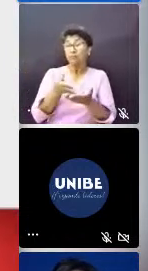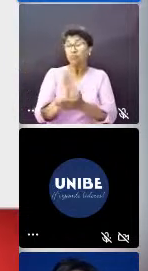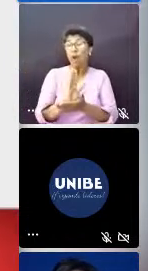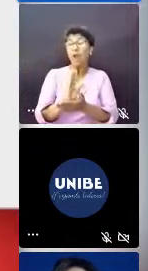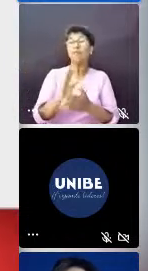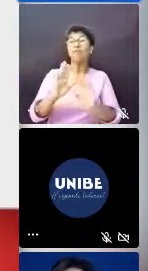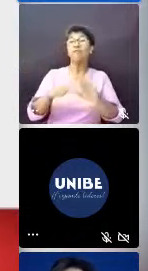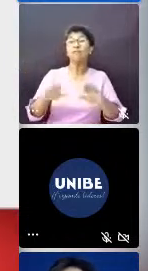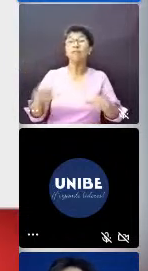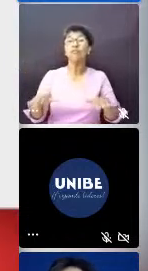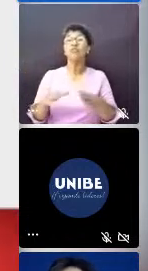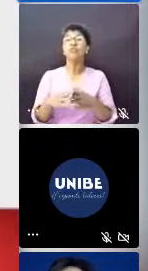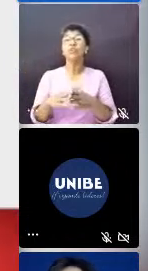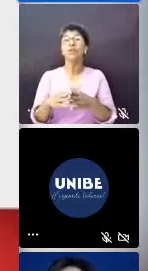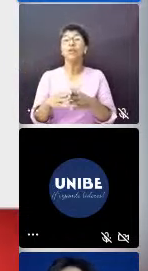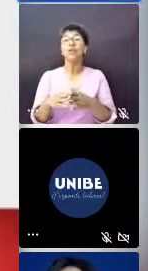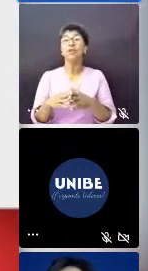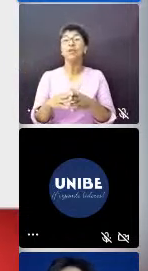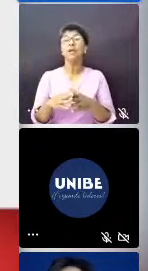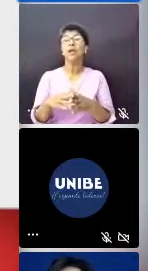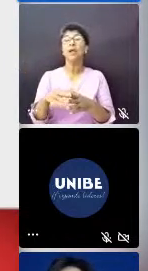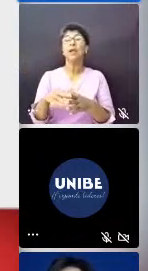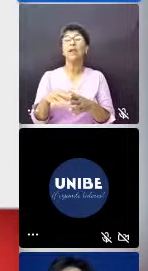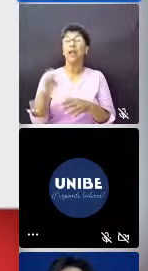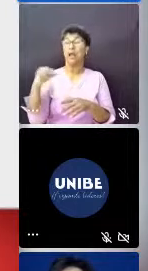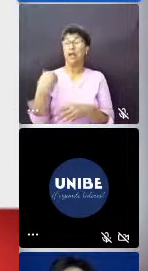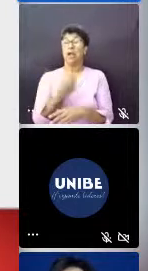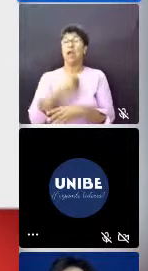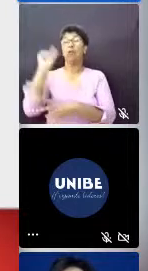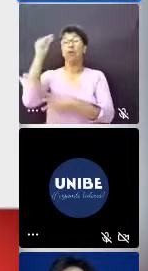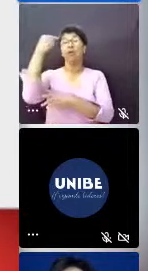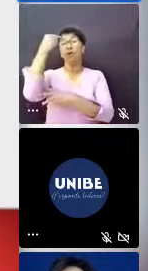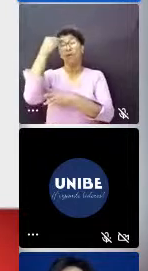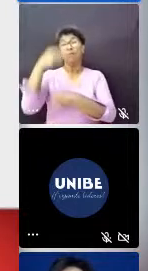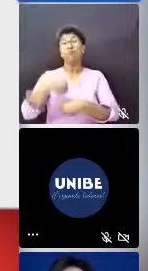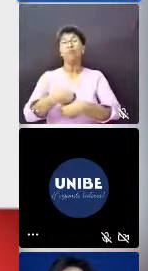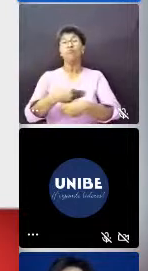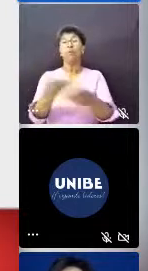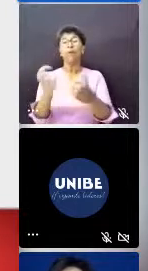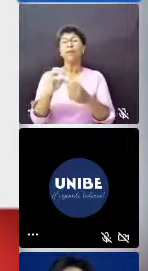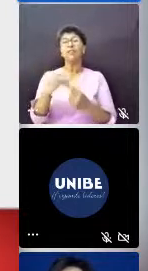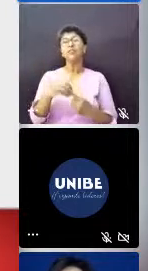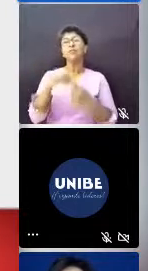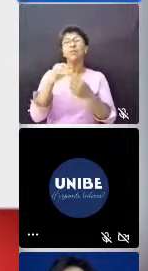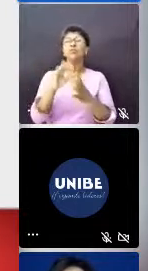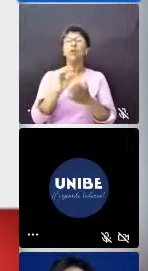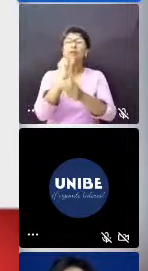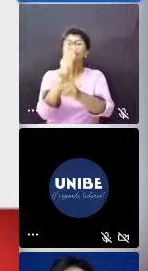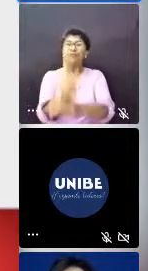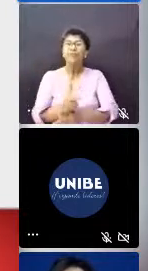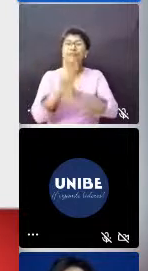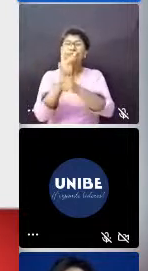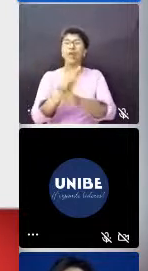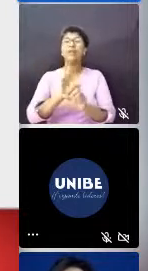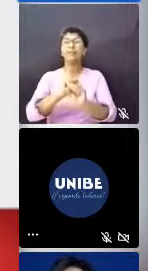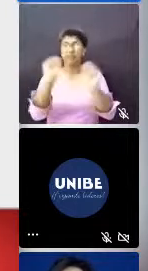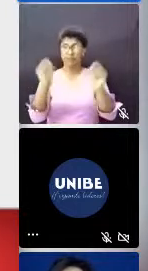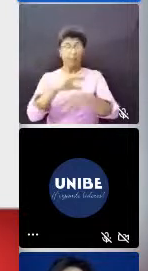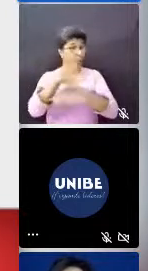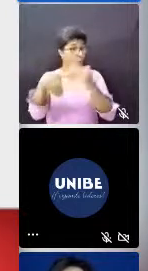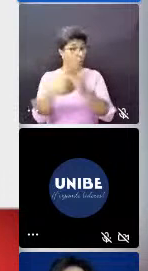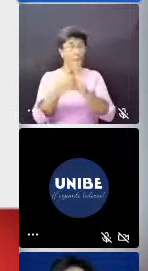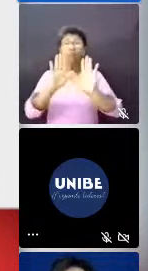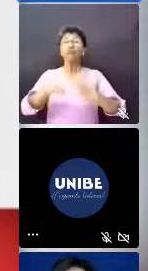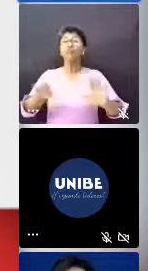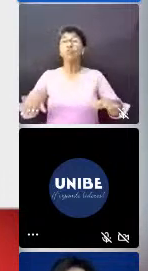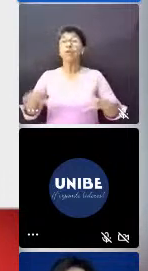is also a minister in our government, who provides special care and assistance to all children, and